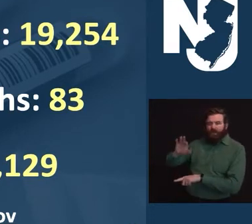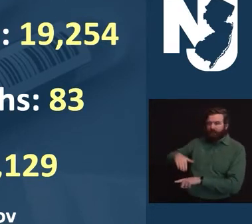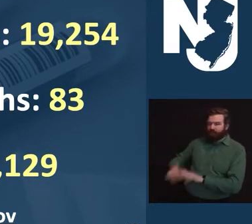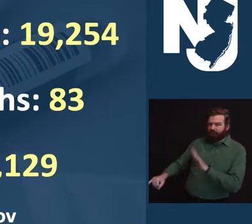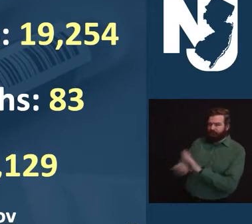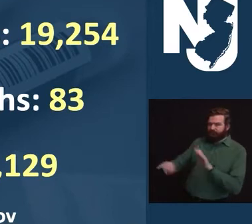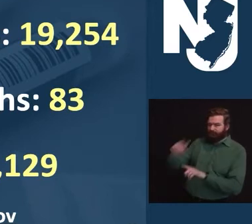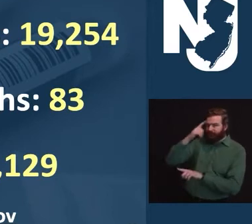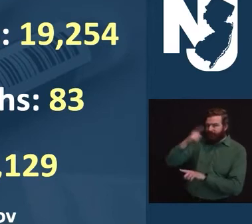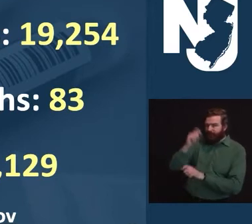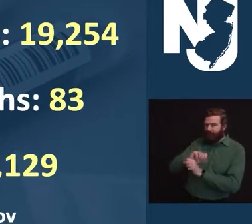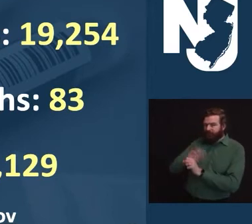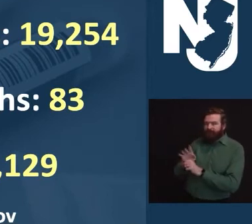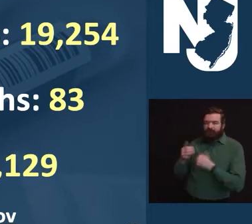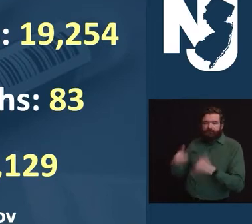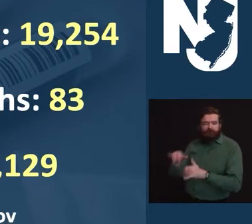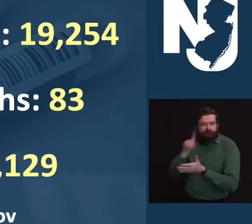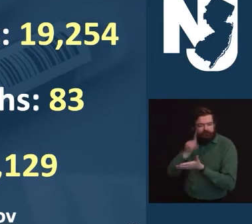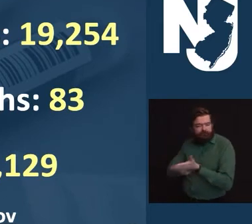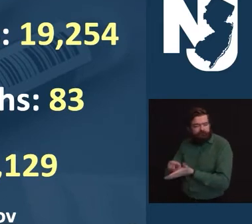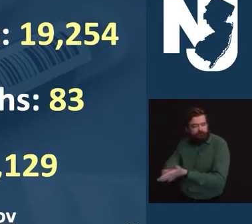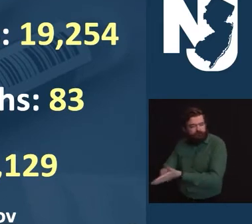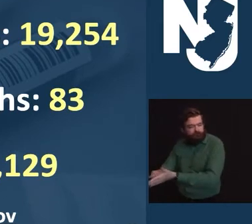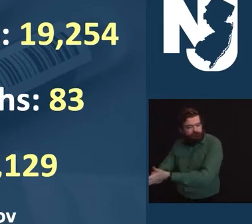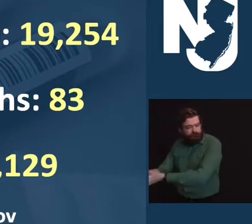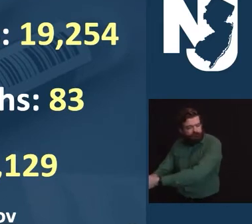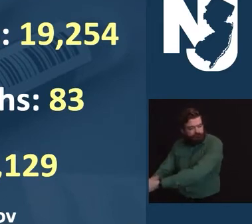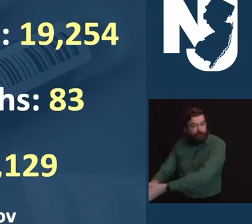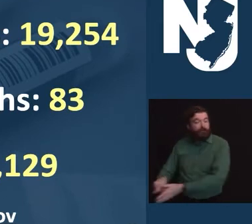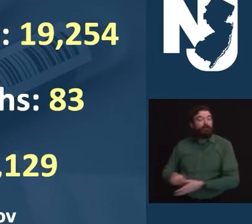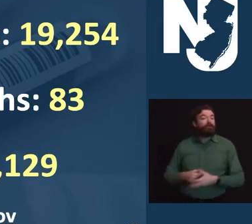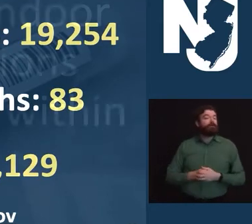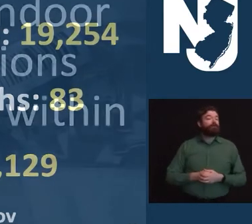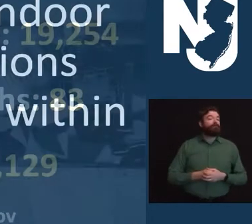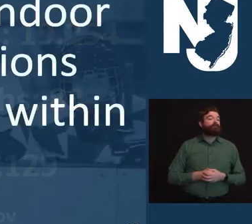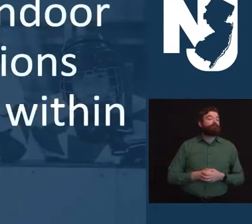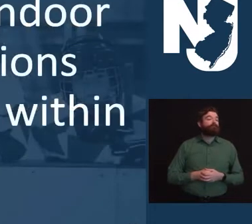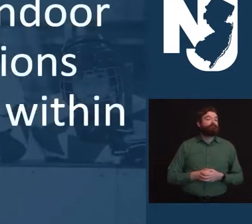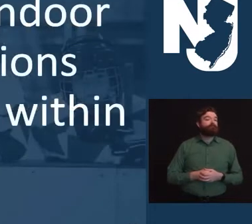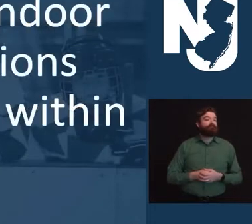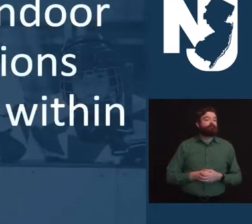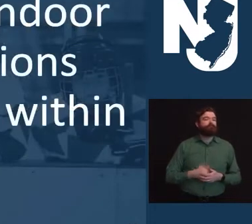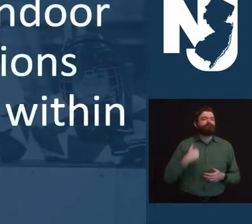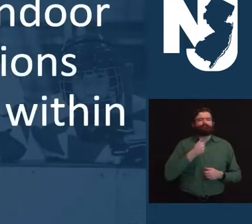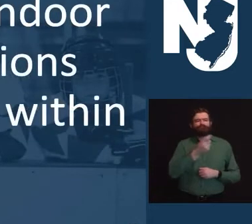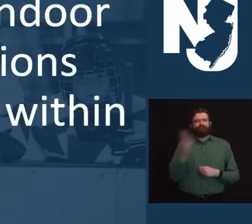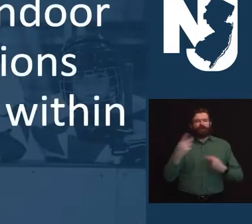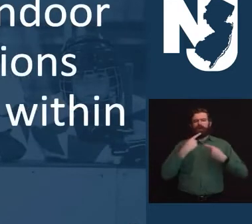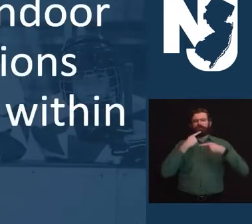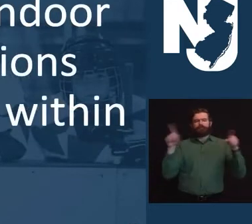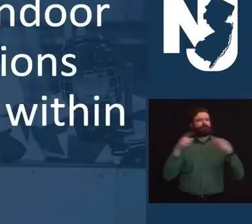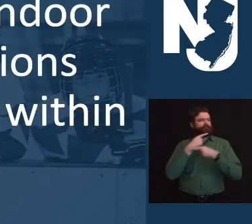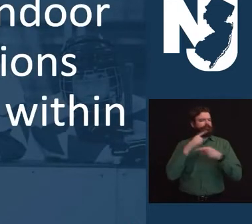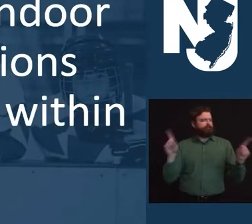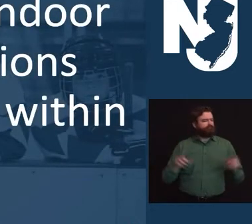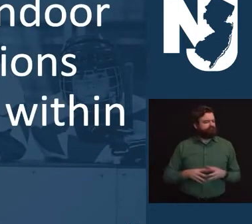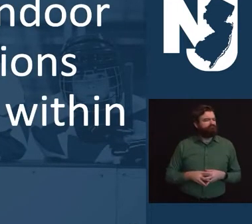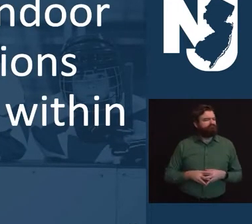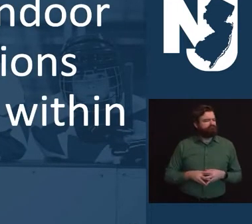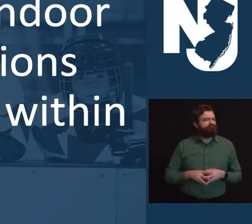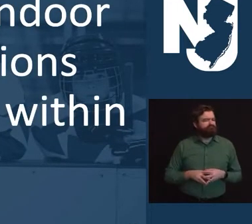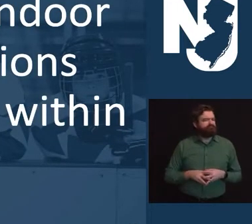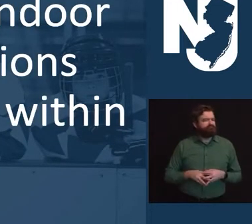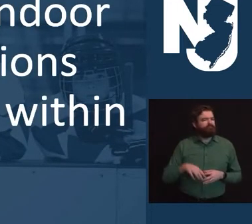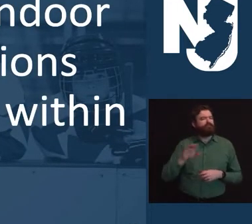few moments, but first I want to go through a couple of quick announcements. First of all, we continue to work with our partner states